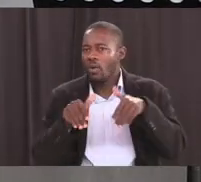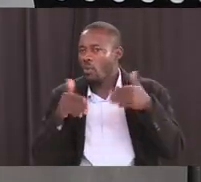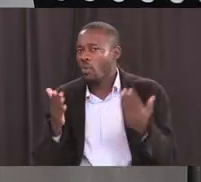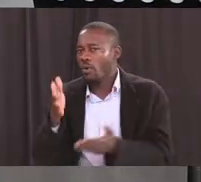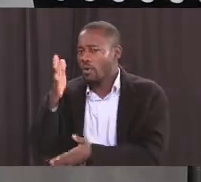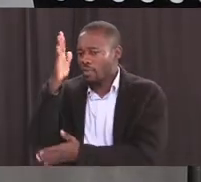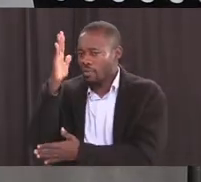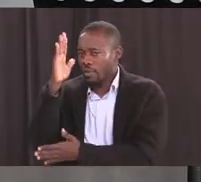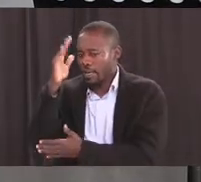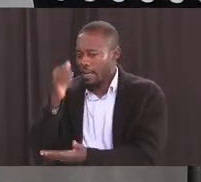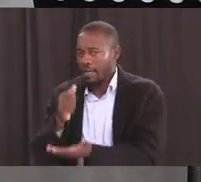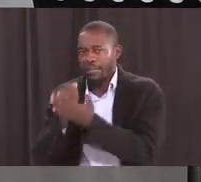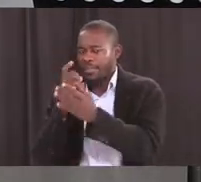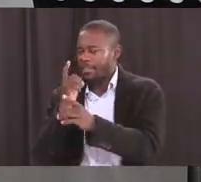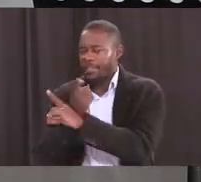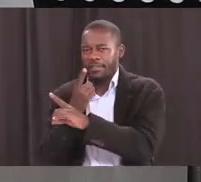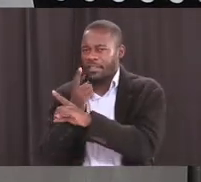Acts.